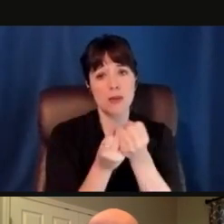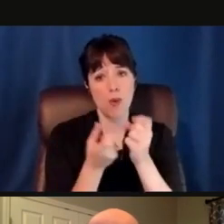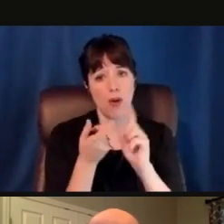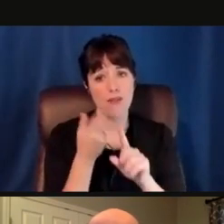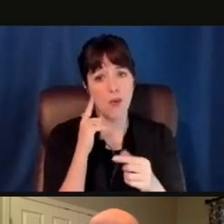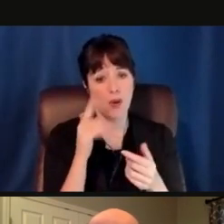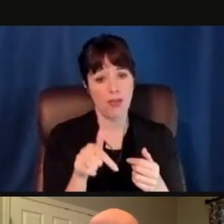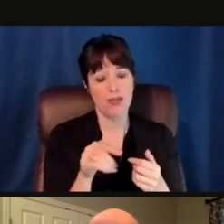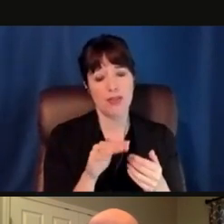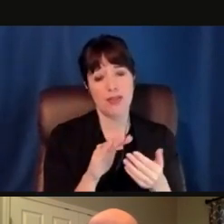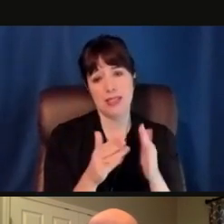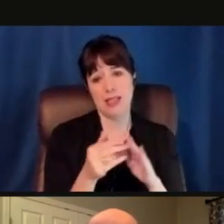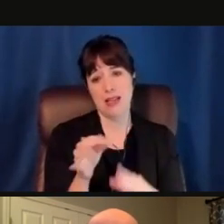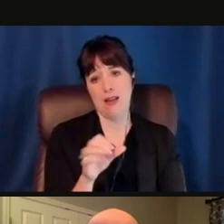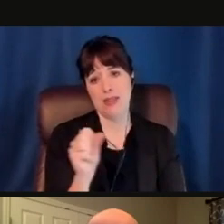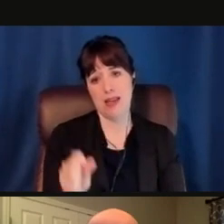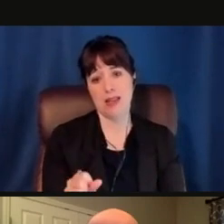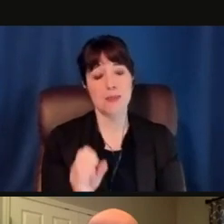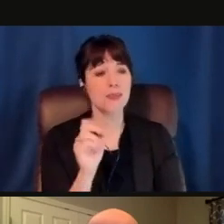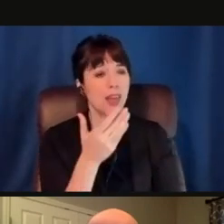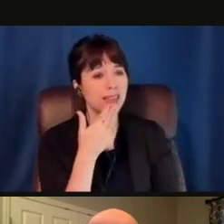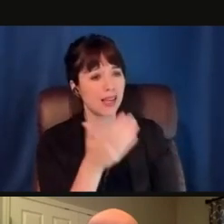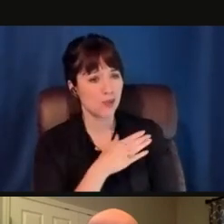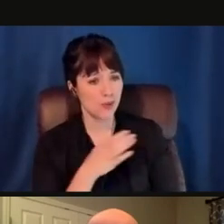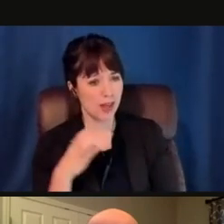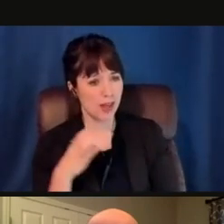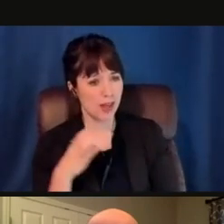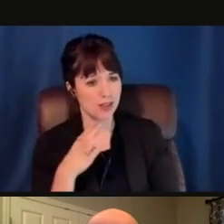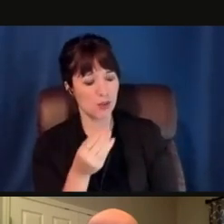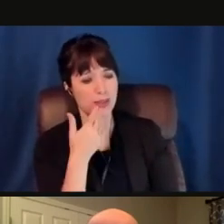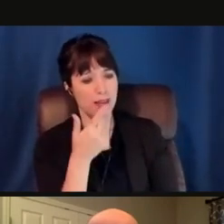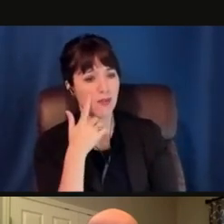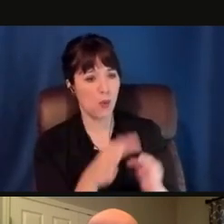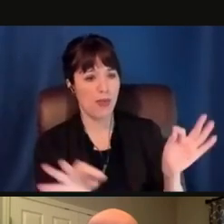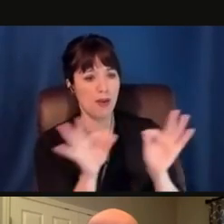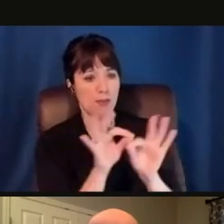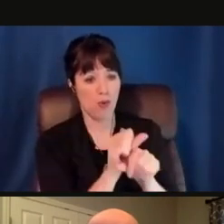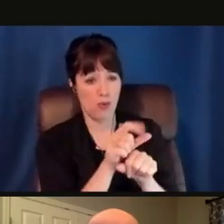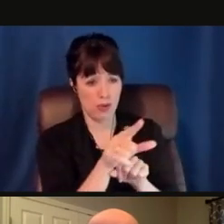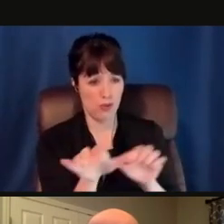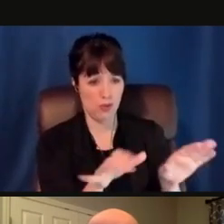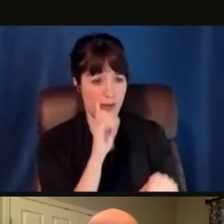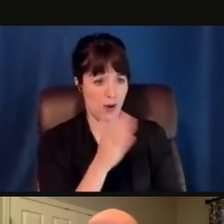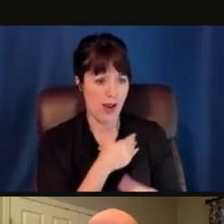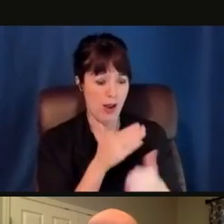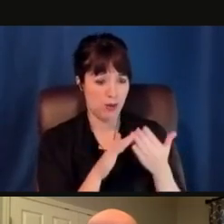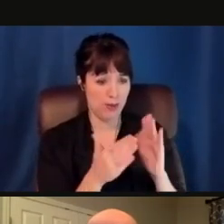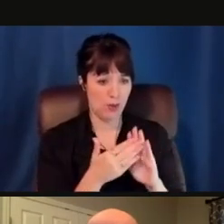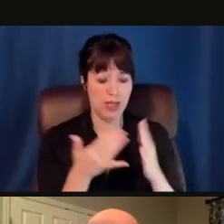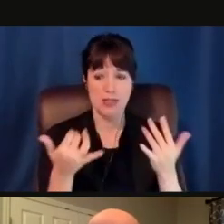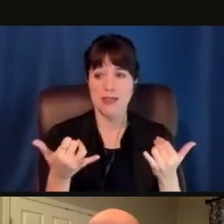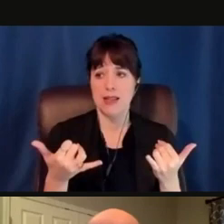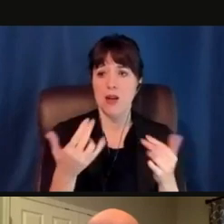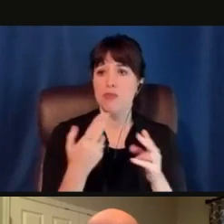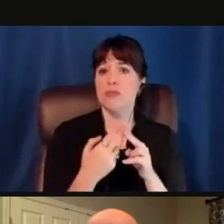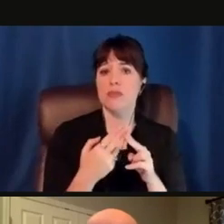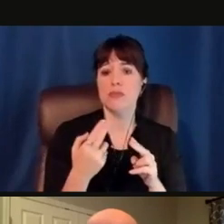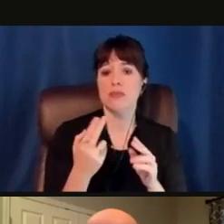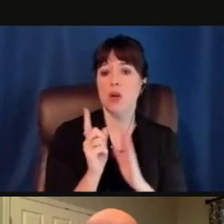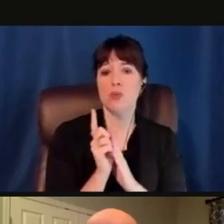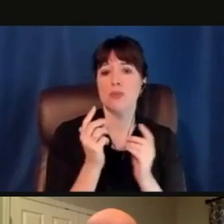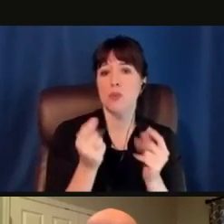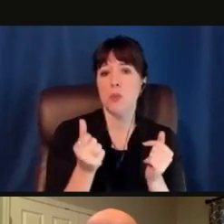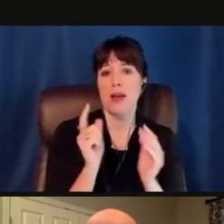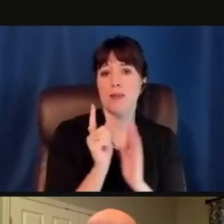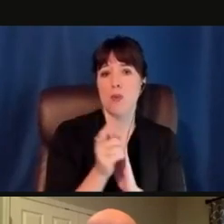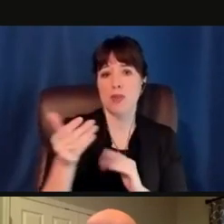Salem. Thank you, Counselor, and thank you for the important work you do for our community. I do want to just take a quick moment to